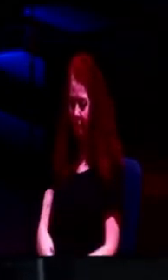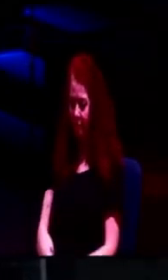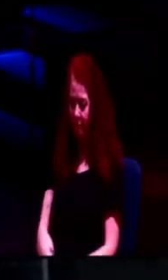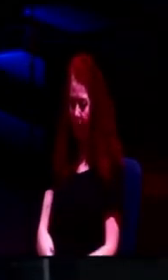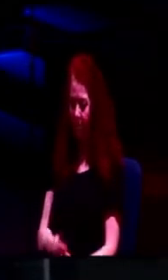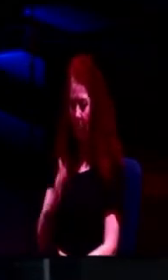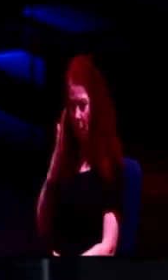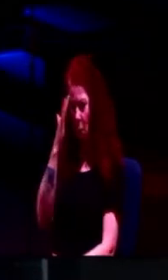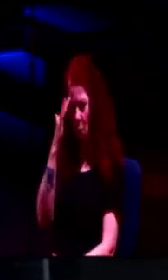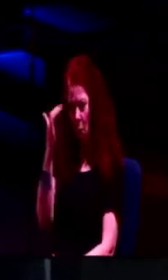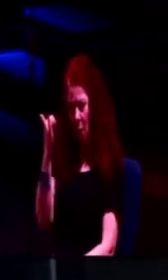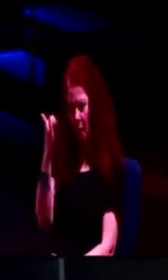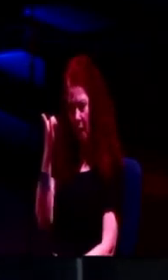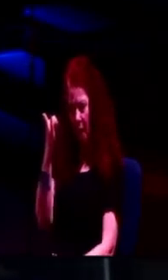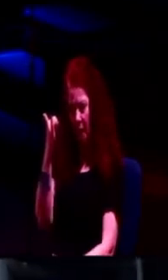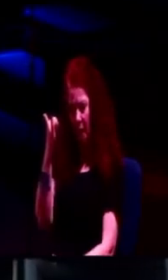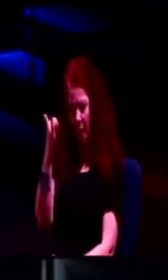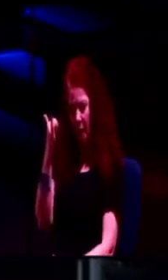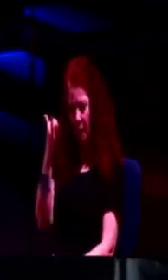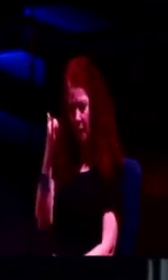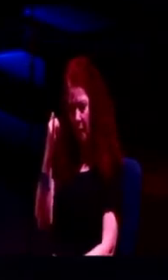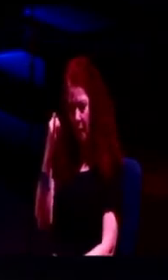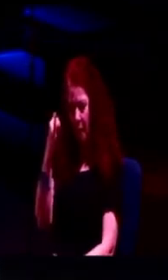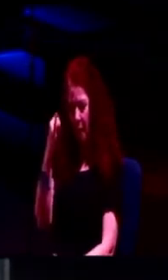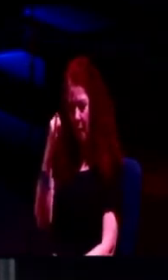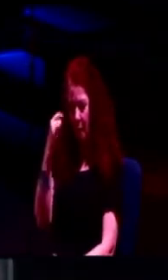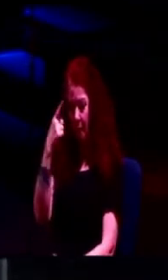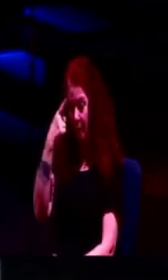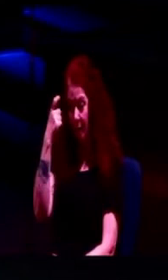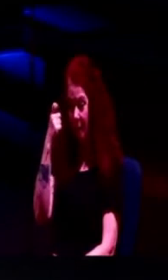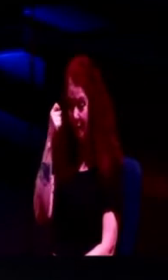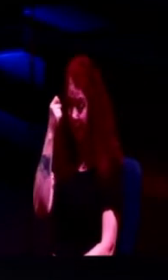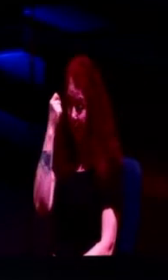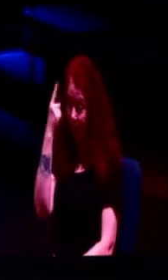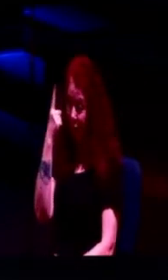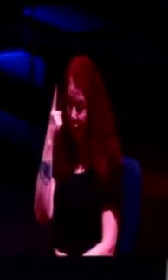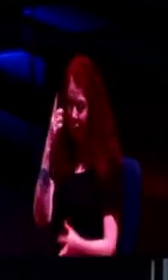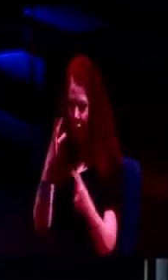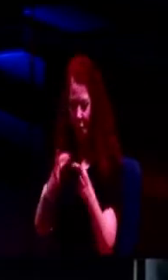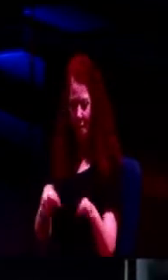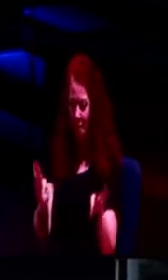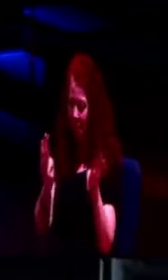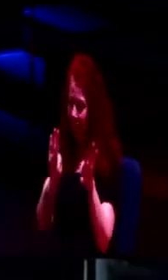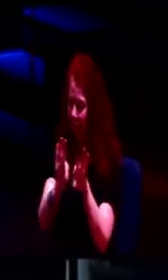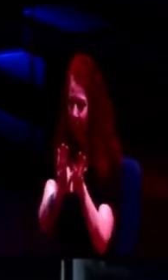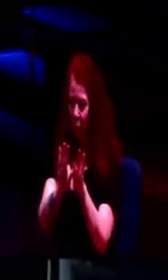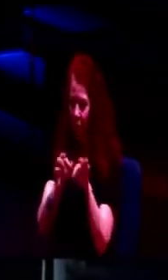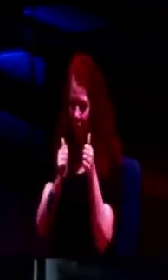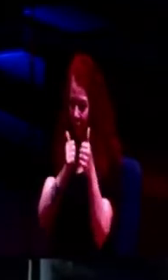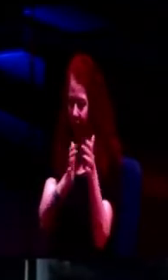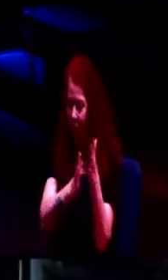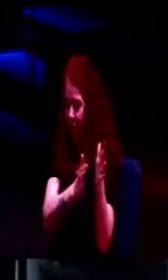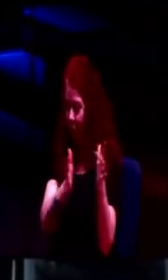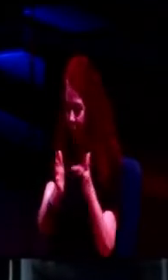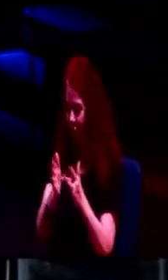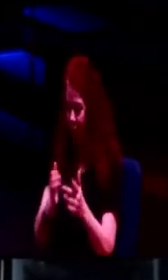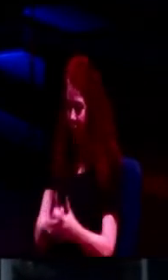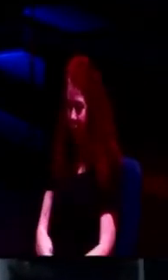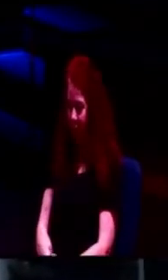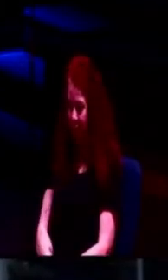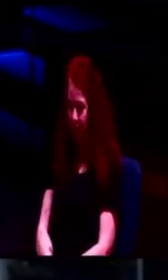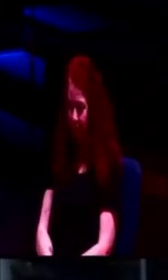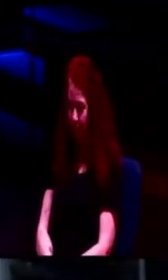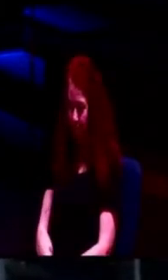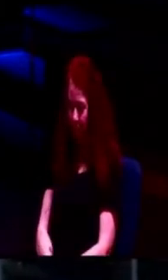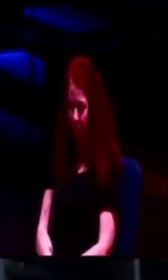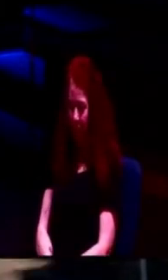You know why? Because they recognized the value in following Jesus. That it